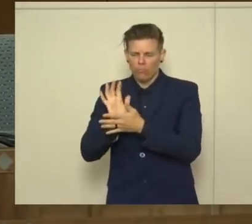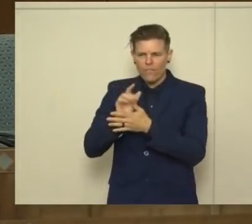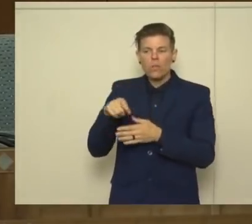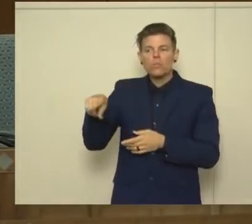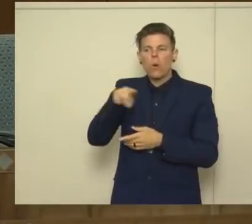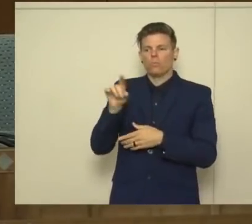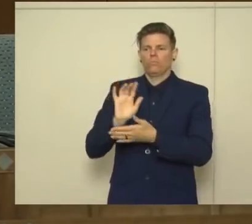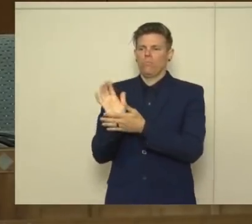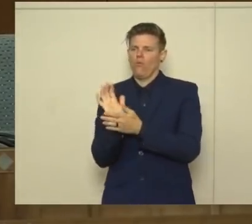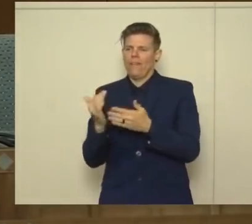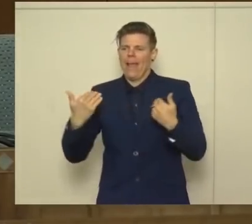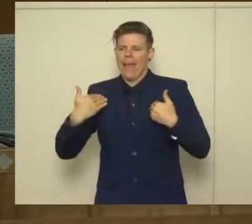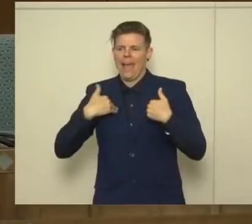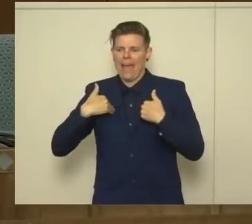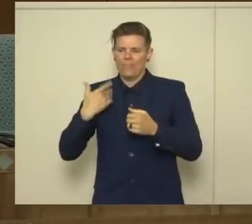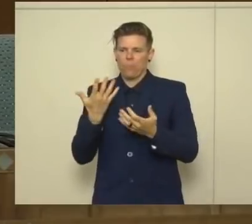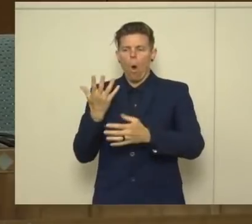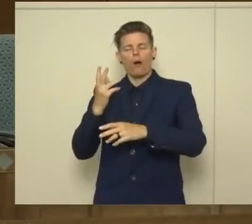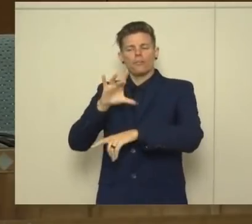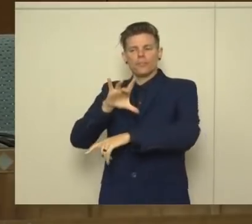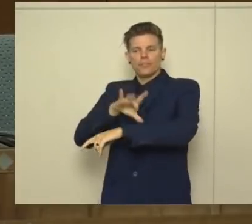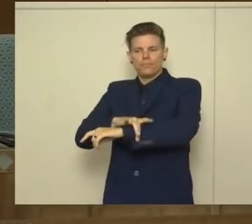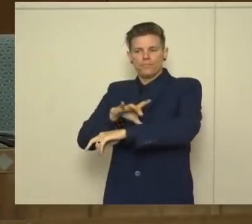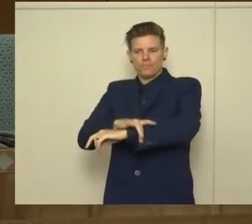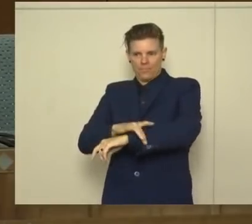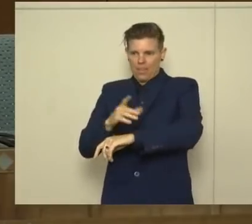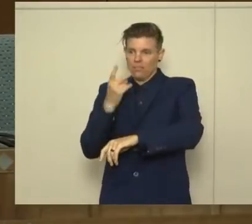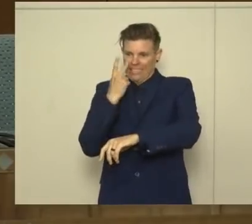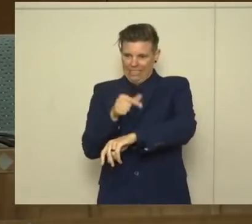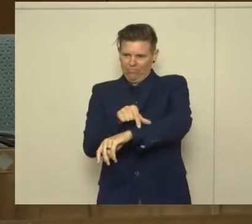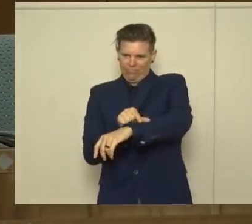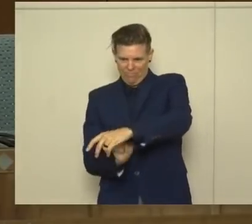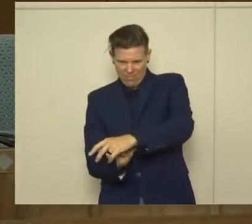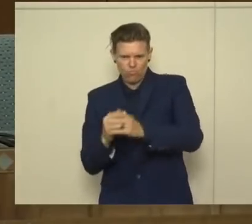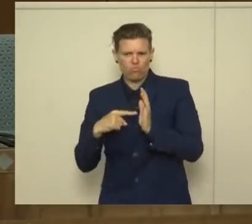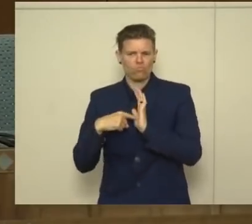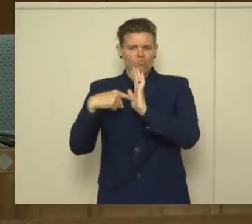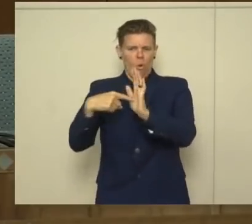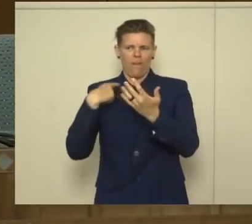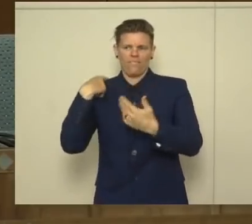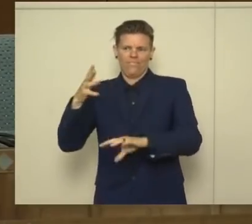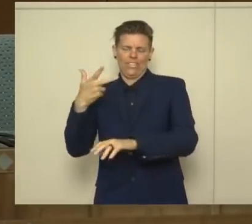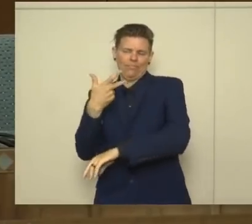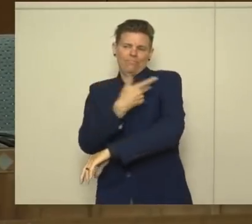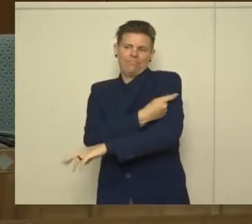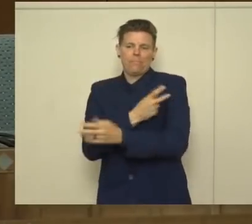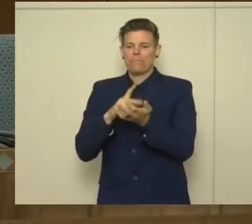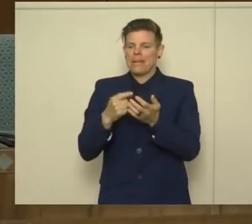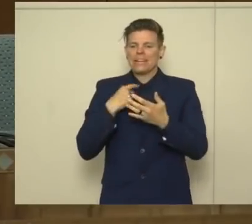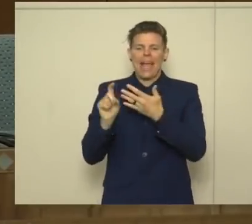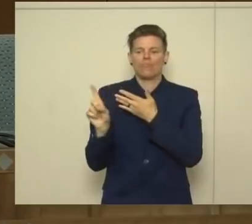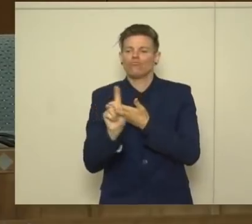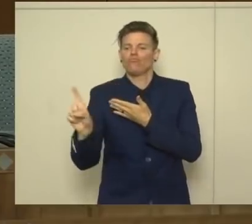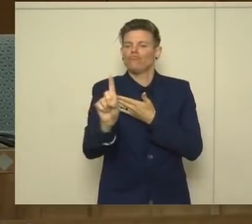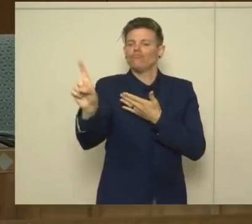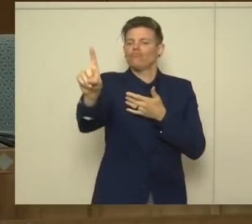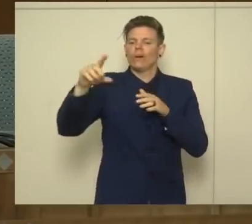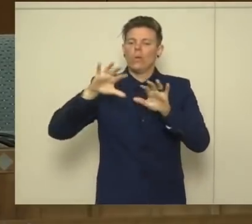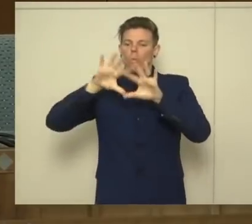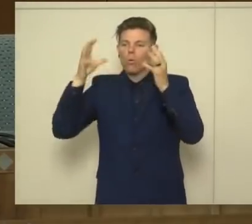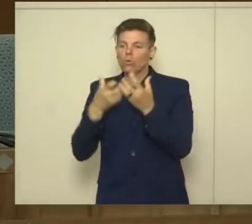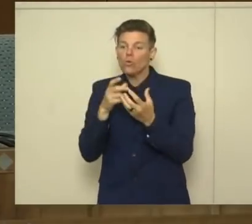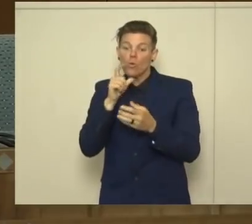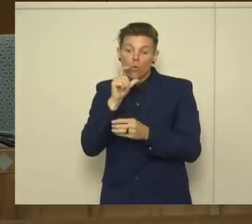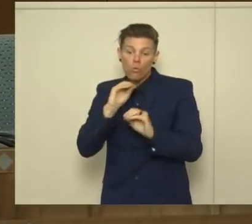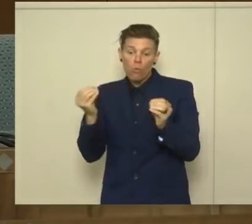armbands, who've been vaccinated and they have access to real life, and people who don't have the armbands don't. We do not want to